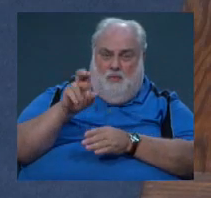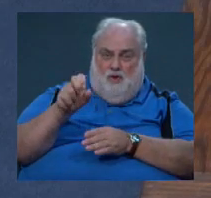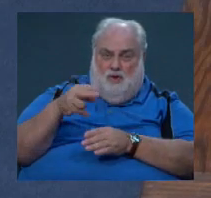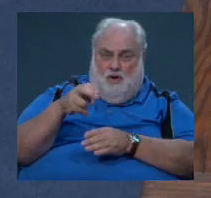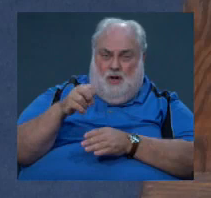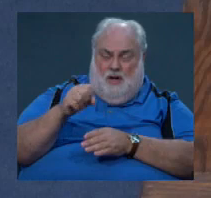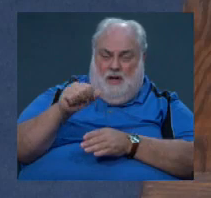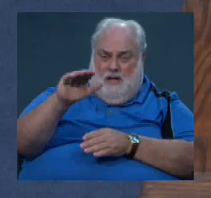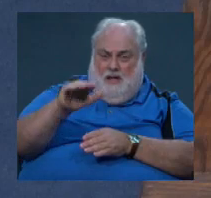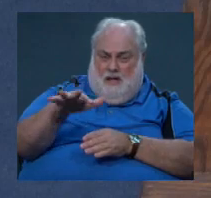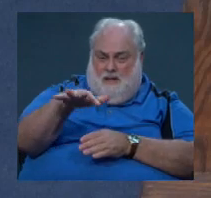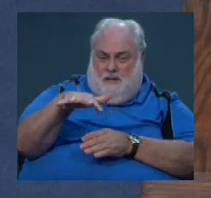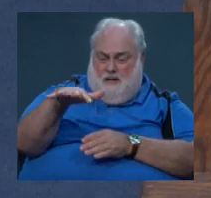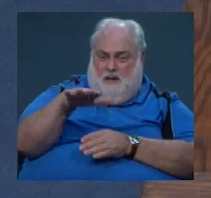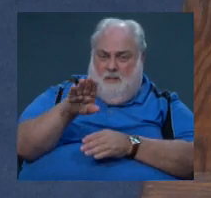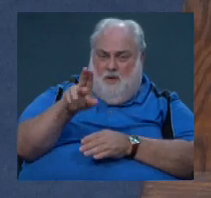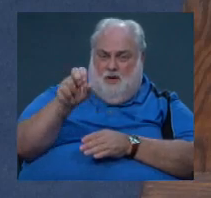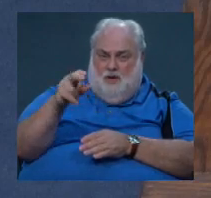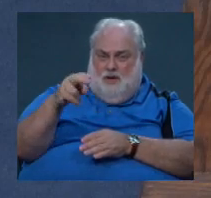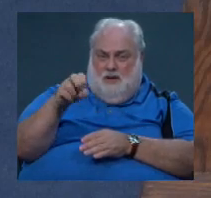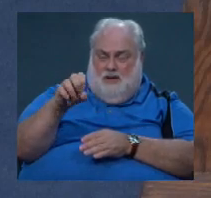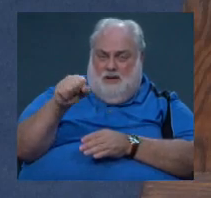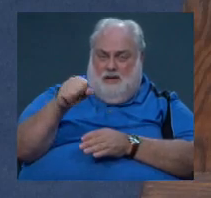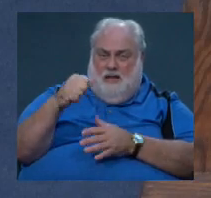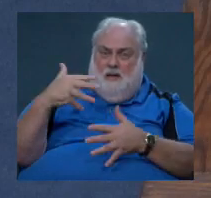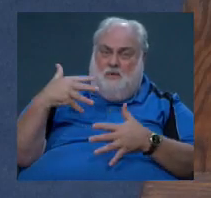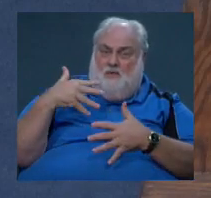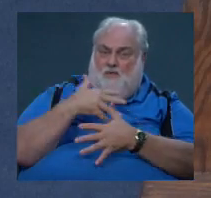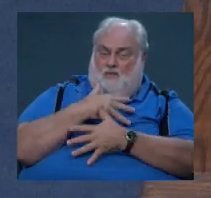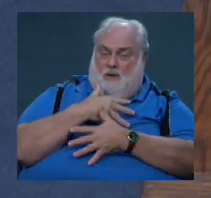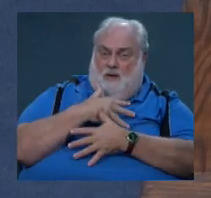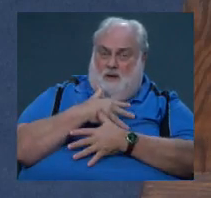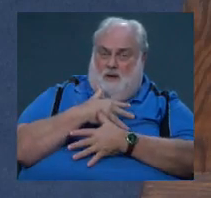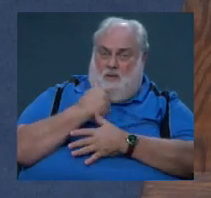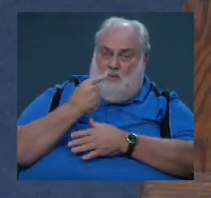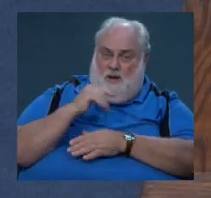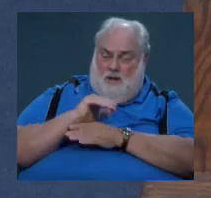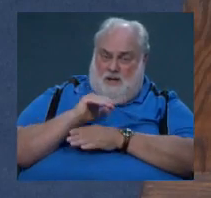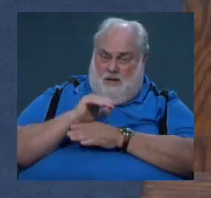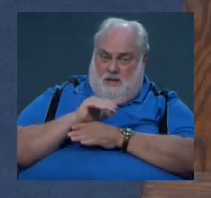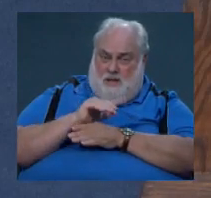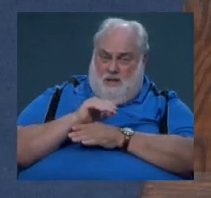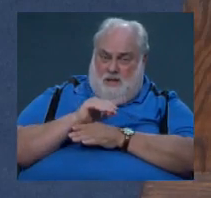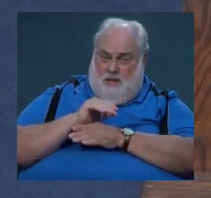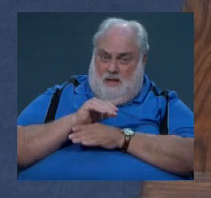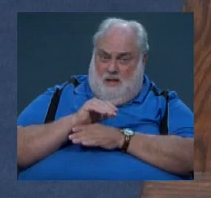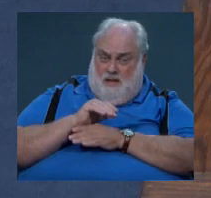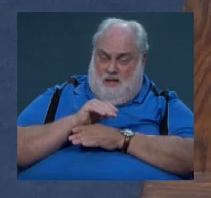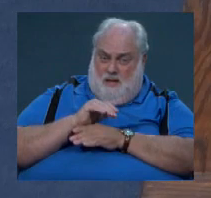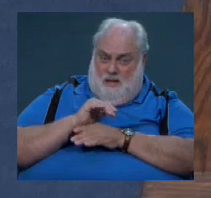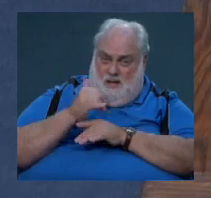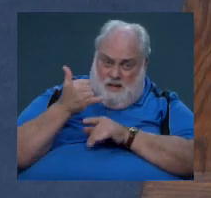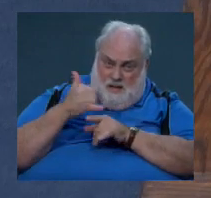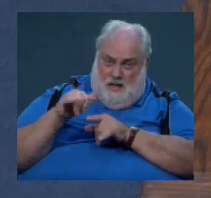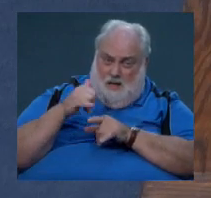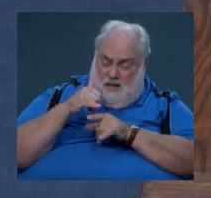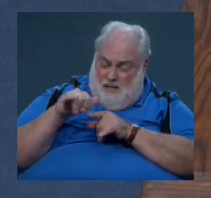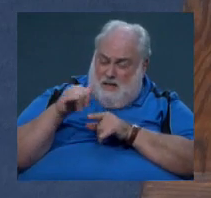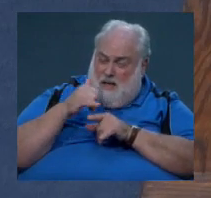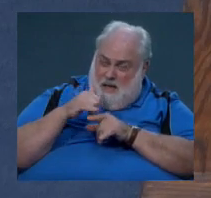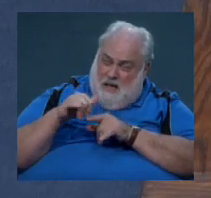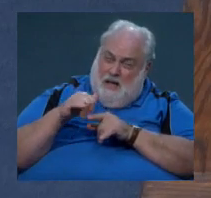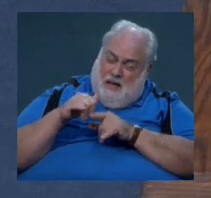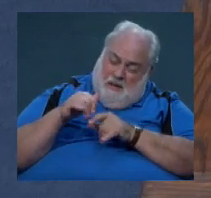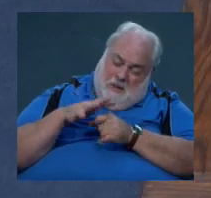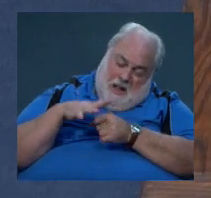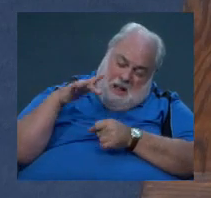small area of bushes. So I'm afraid that one night, the way they cuss and carry on and